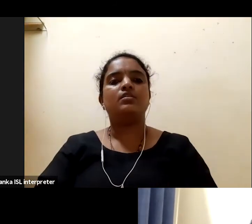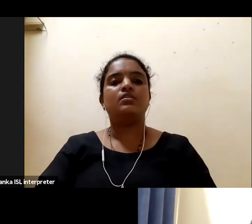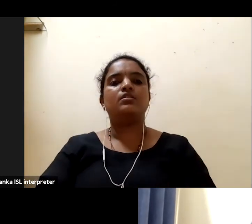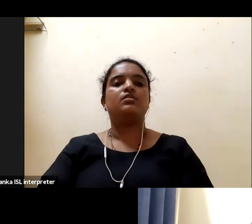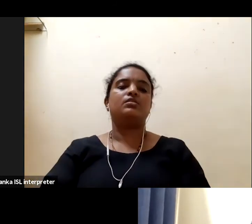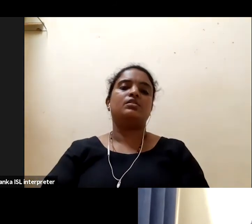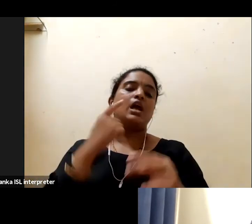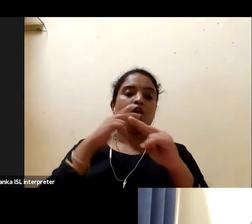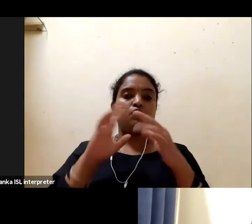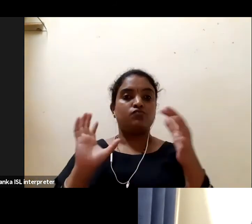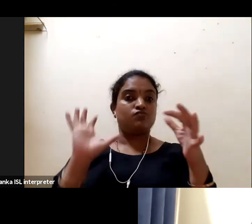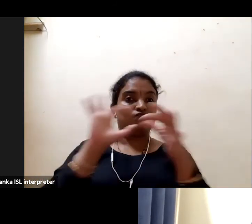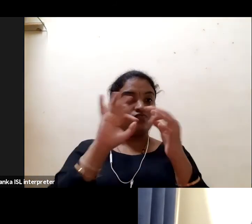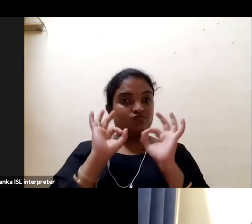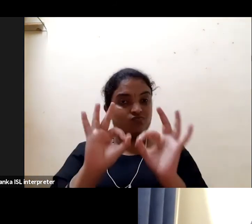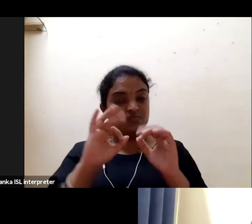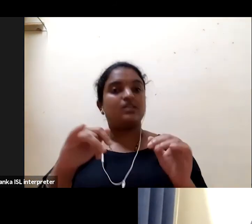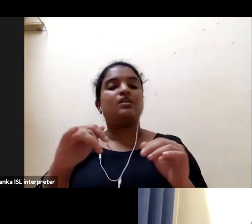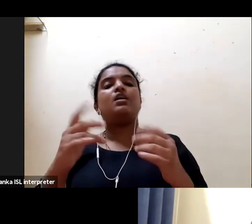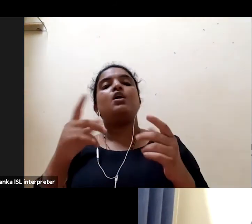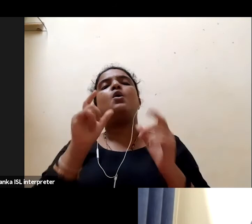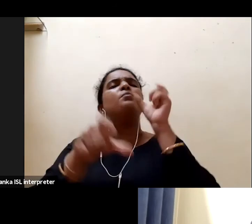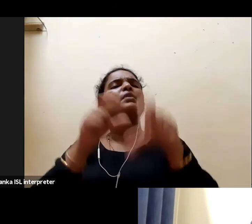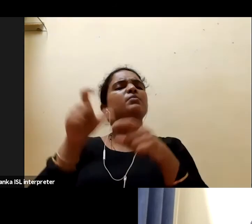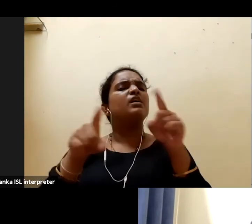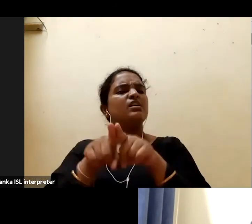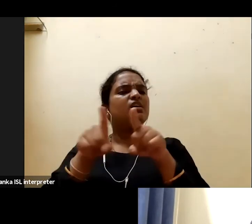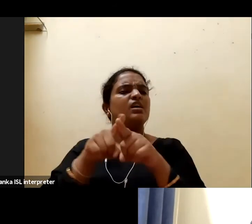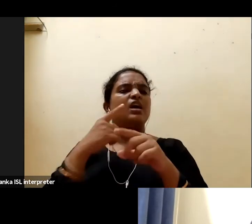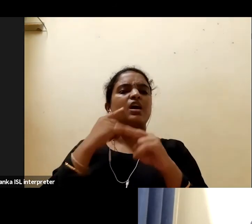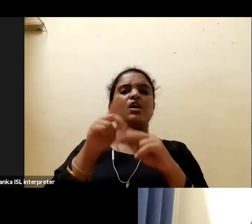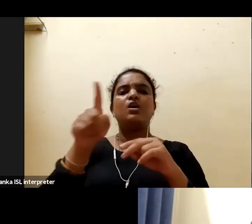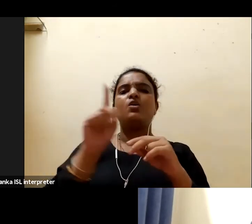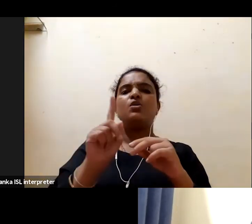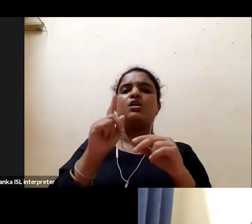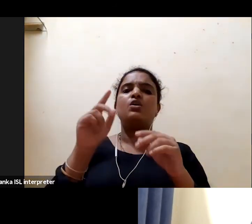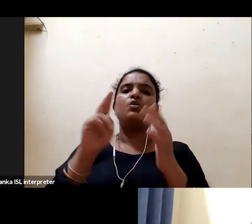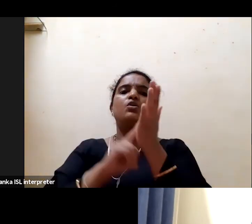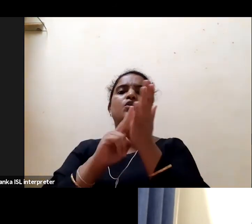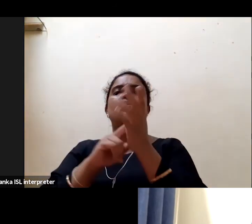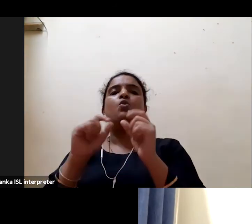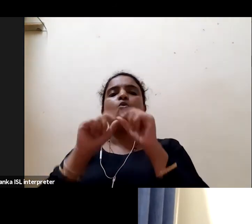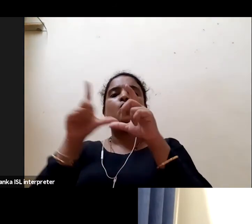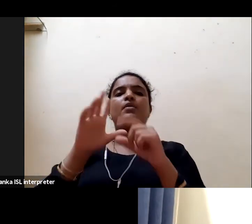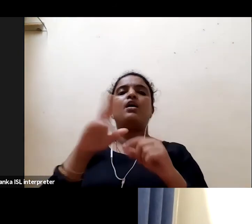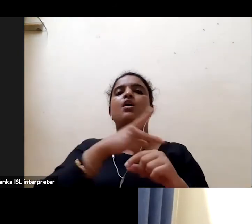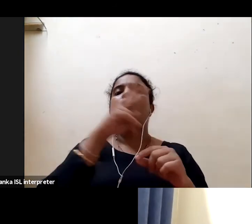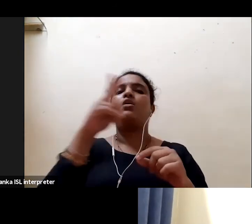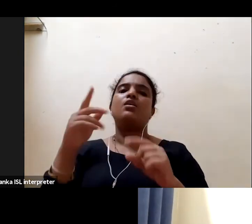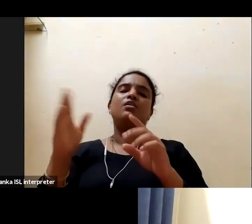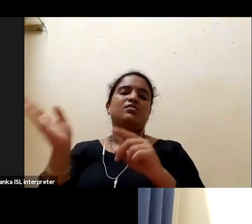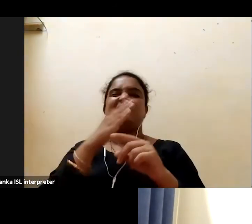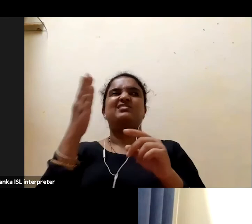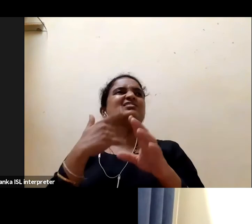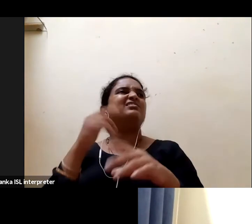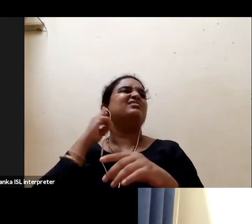a good connect with your audience, and people, like a lot of people tell me that yours is the only newsletter I open, rest everything goes off into that